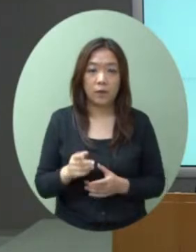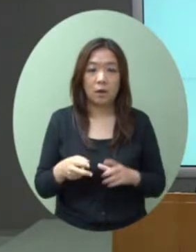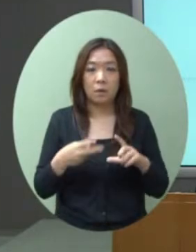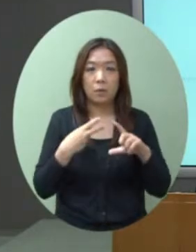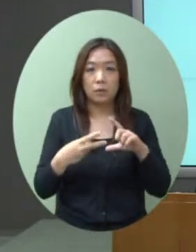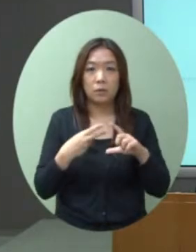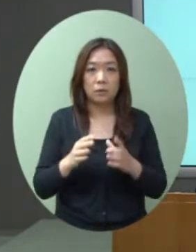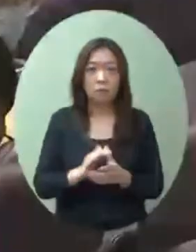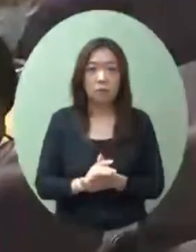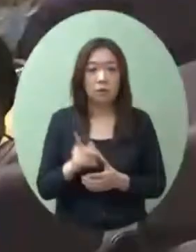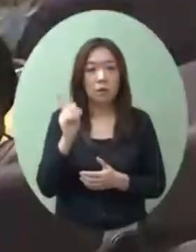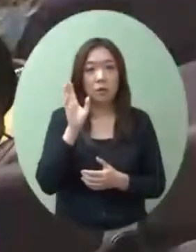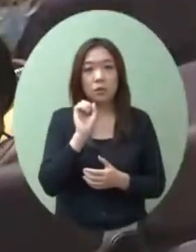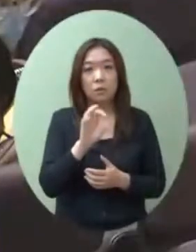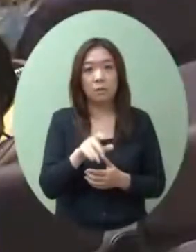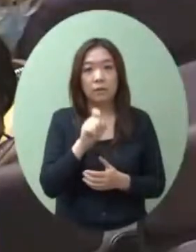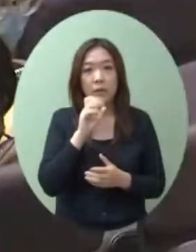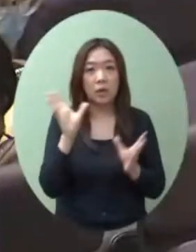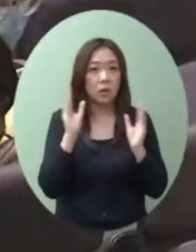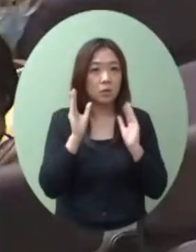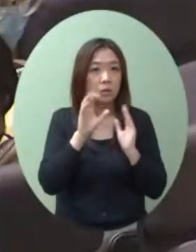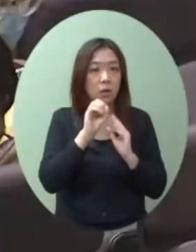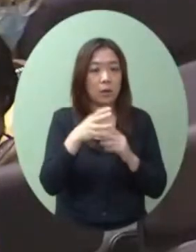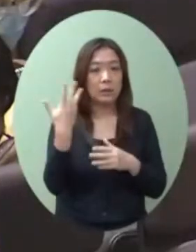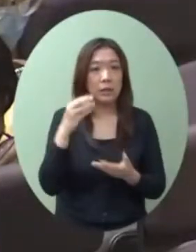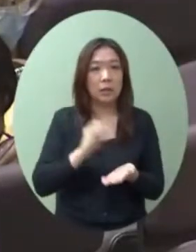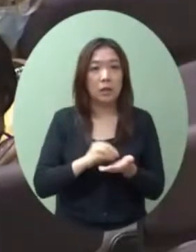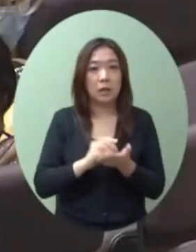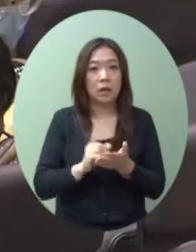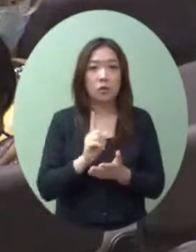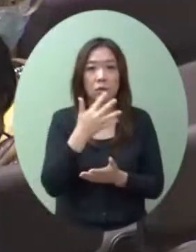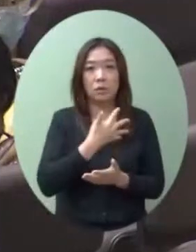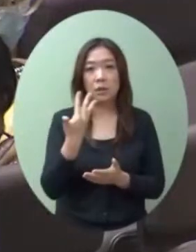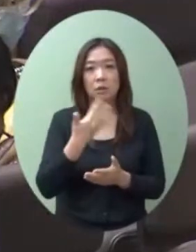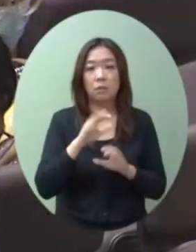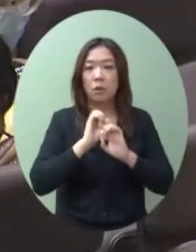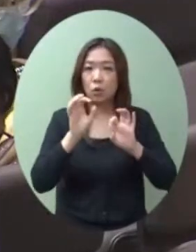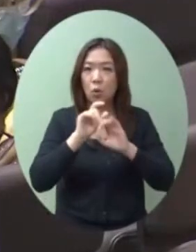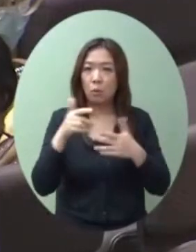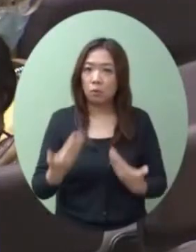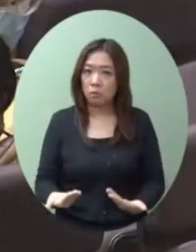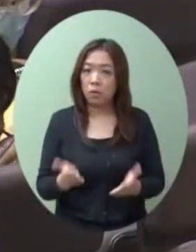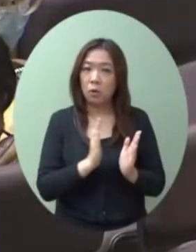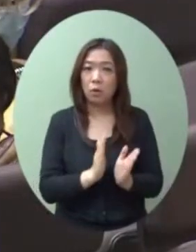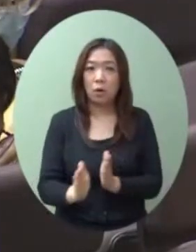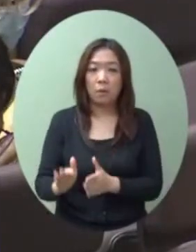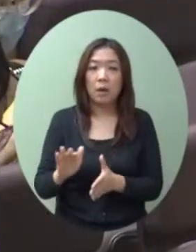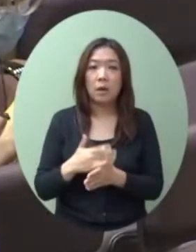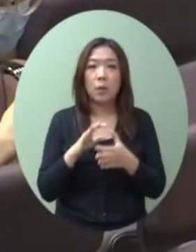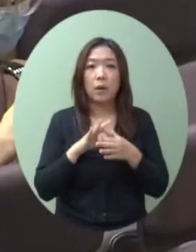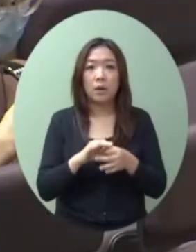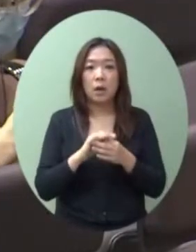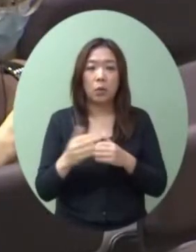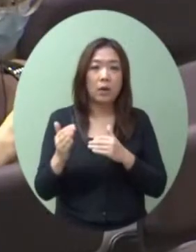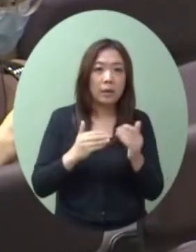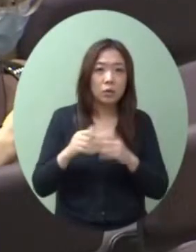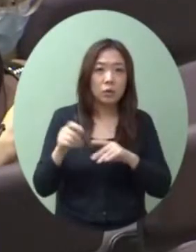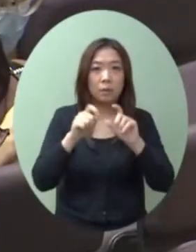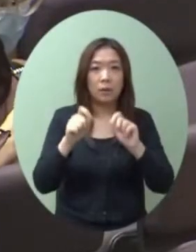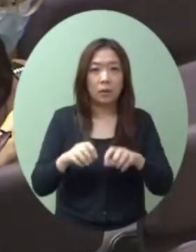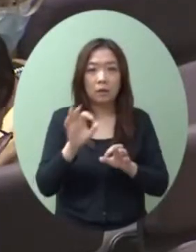Good morning. I'm from TVB. Now there are reports that the measures was to